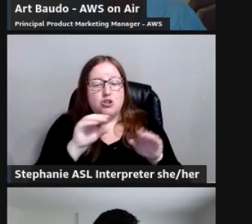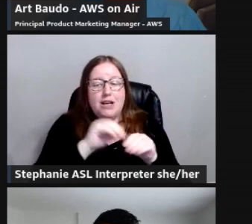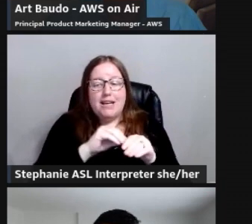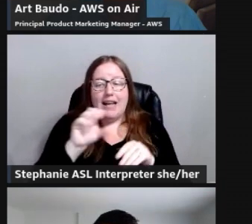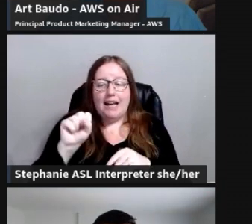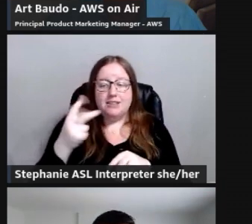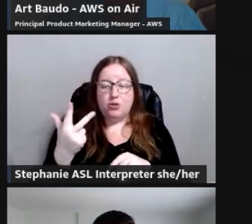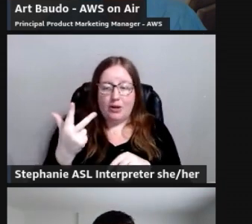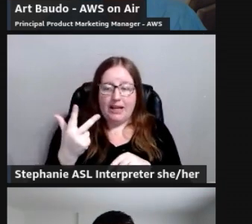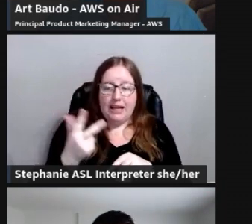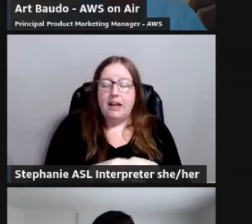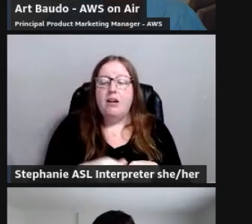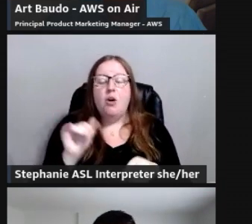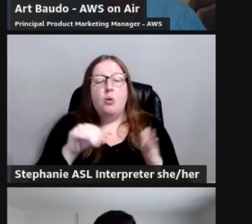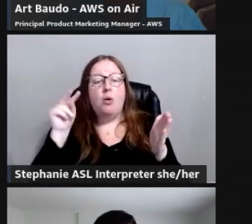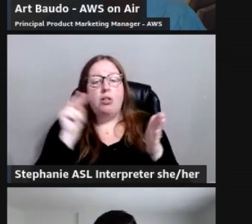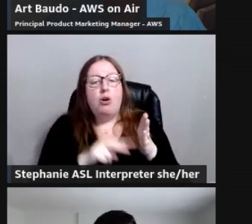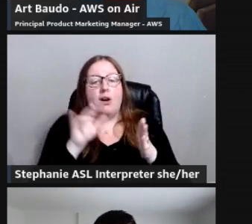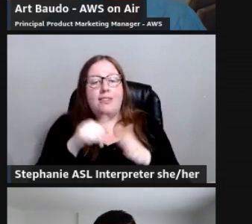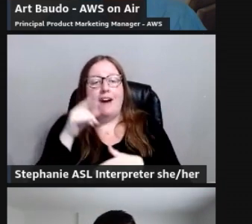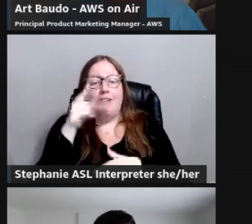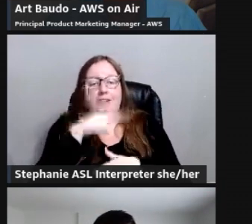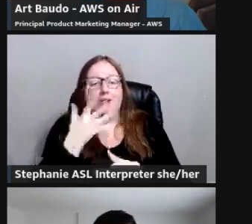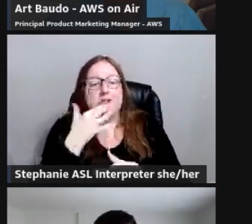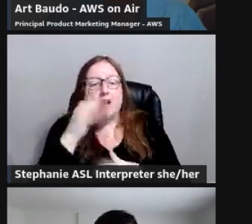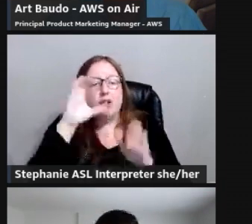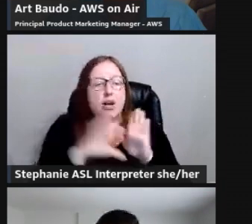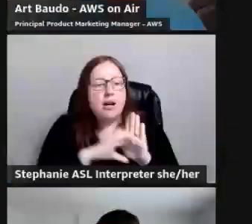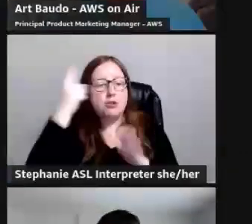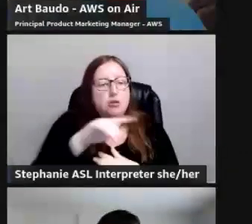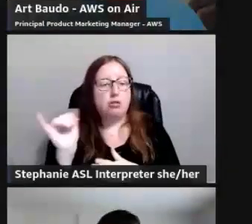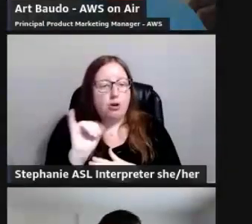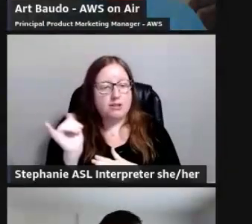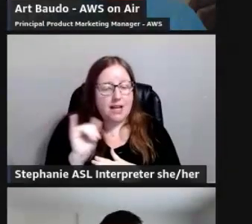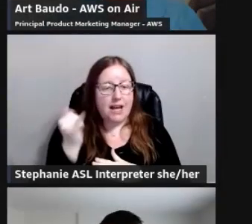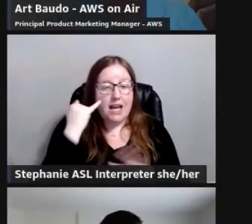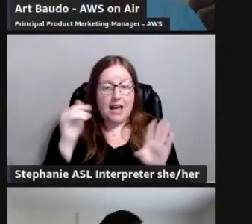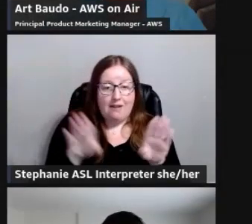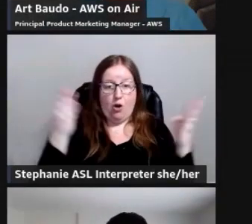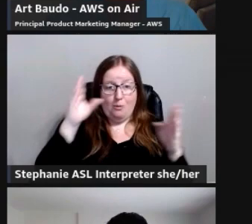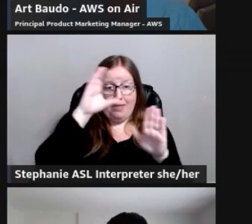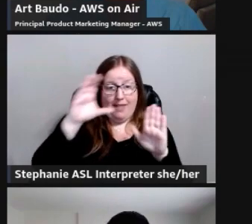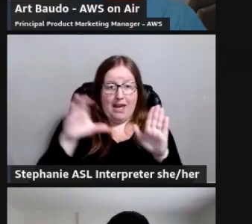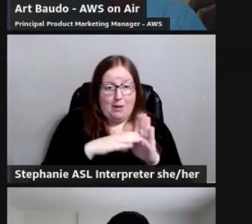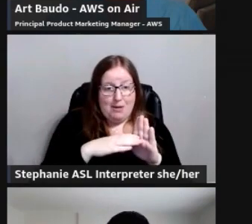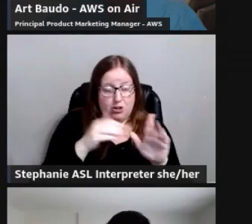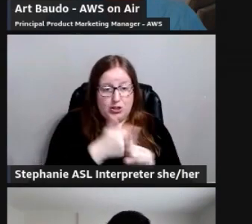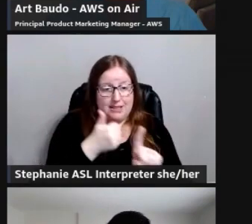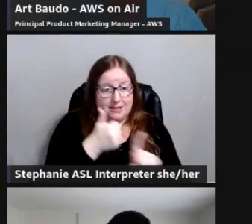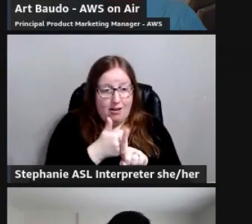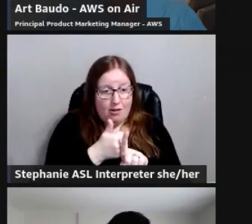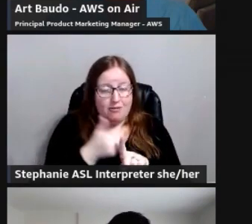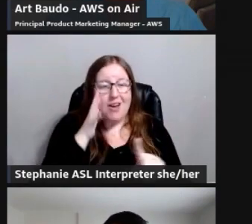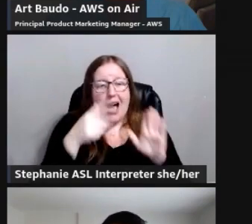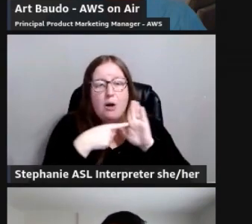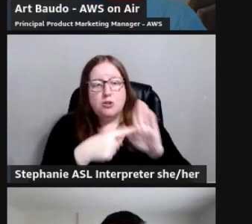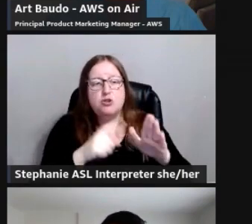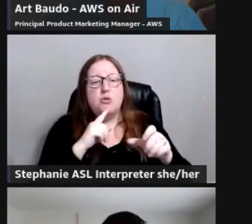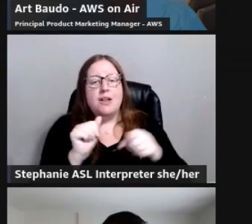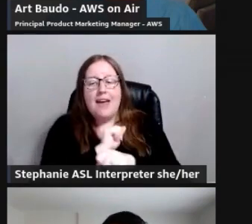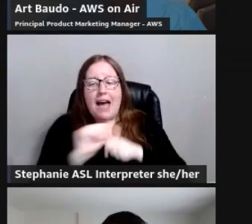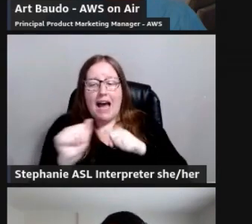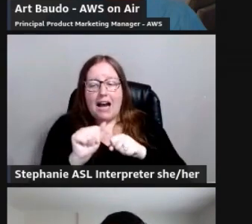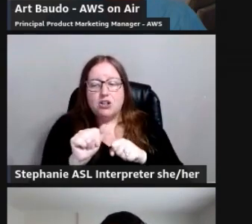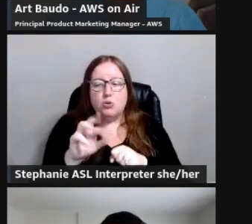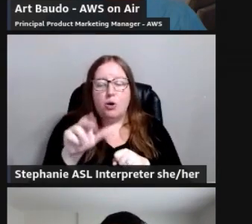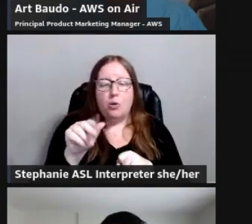Let's actually take a look at what that false color image is. So if I just open this image, and let me show you the actual resolution so you